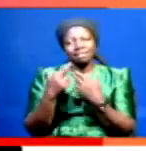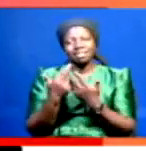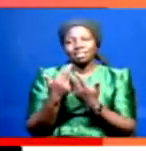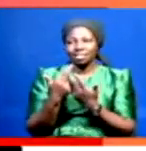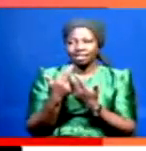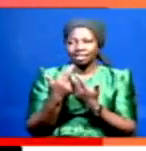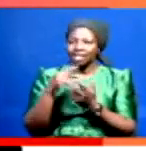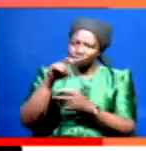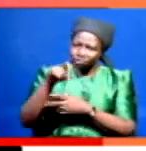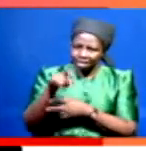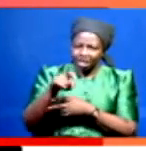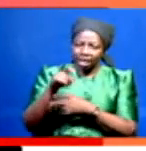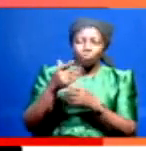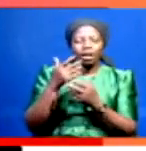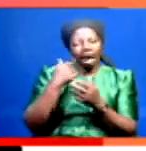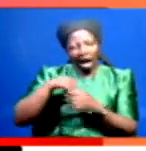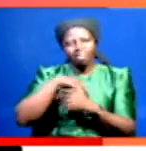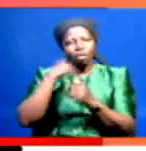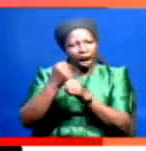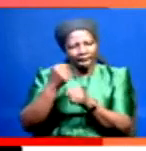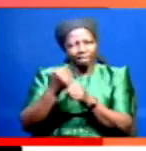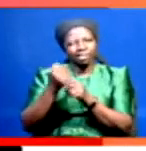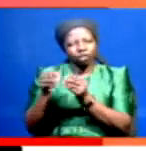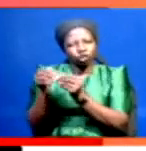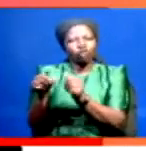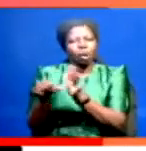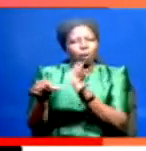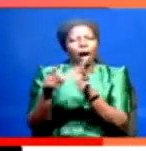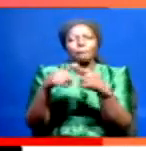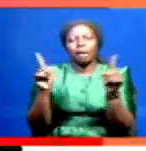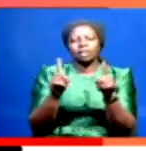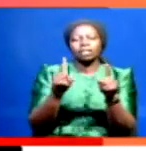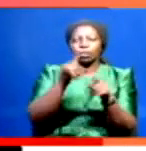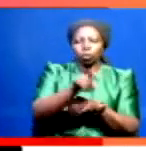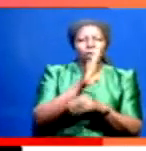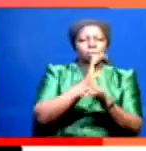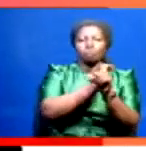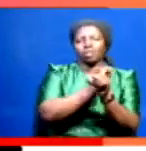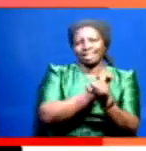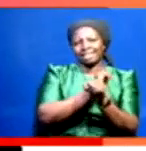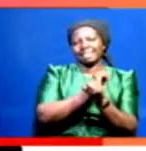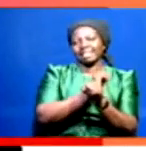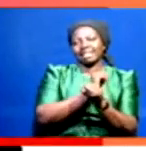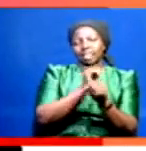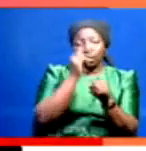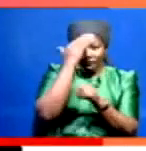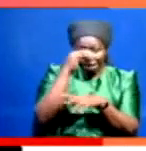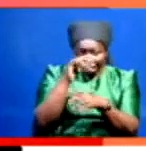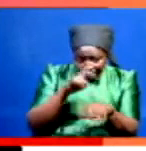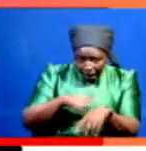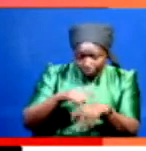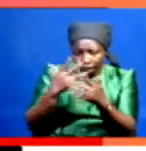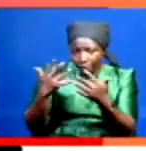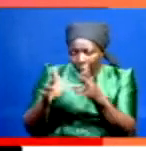more proactive than reactive. Because when something like this happens, we react, just like you have correctly said, it is all over in the